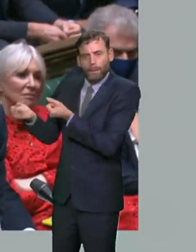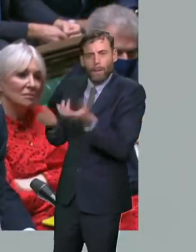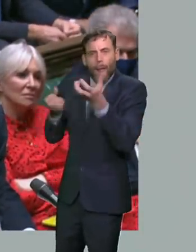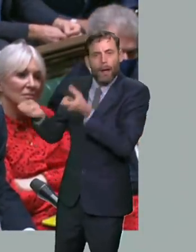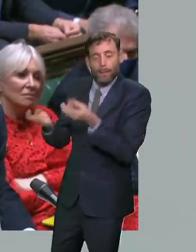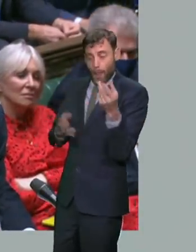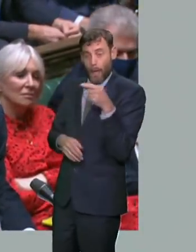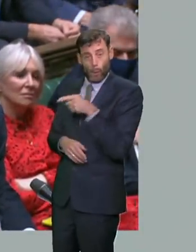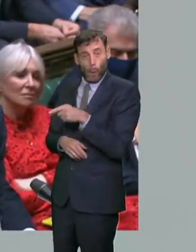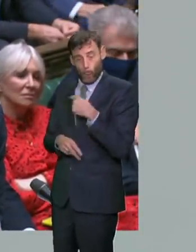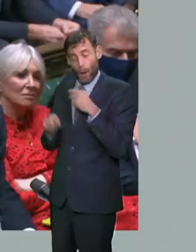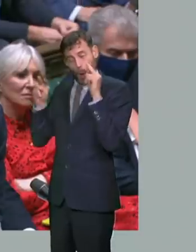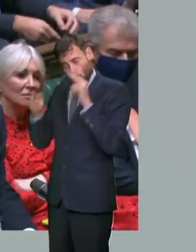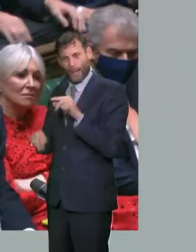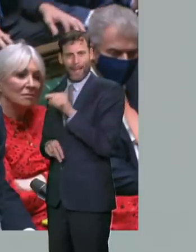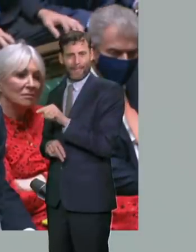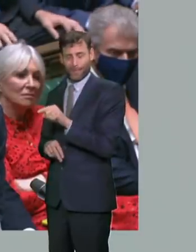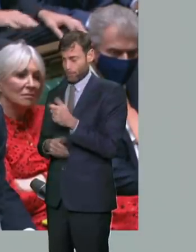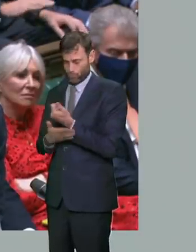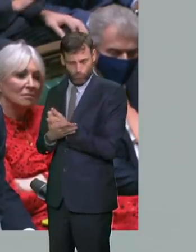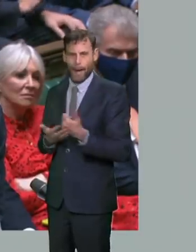we are addressing it night and day, and we are seeing